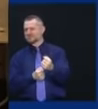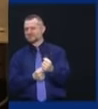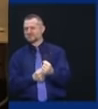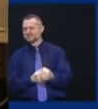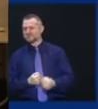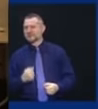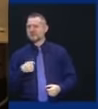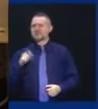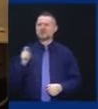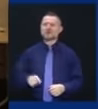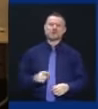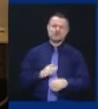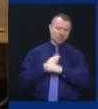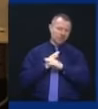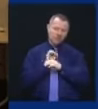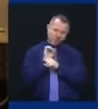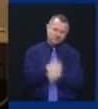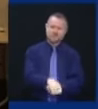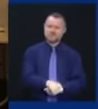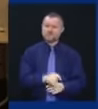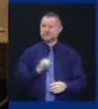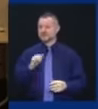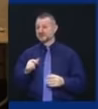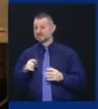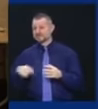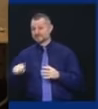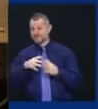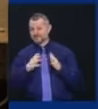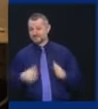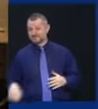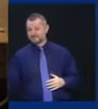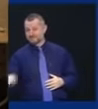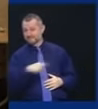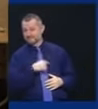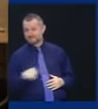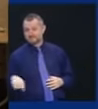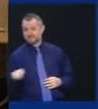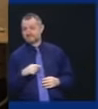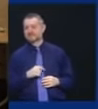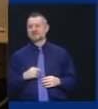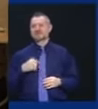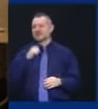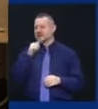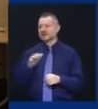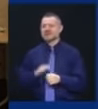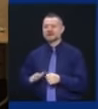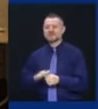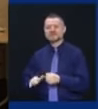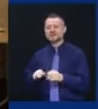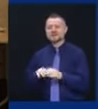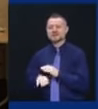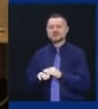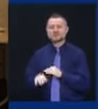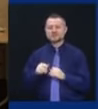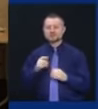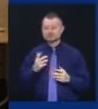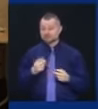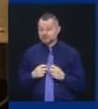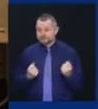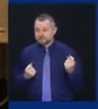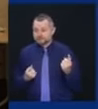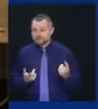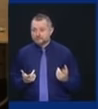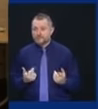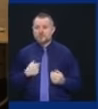overcome. African Americans, not only the absence of supply, that's not just our problem. Our problem is that African